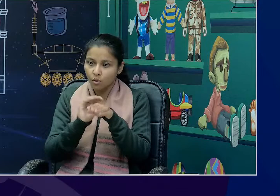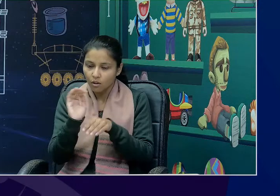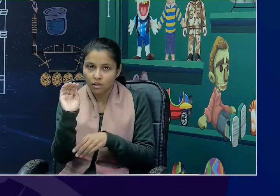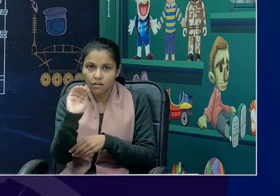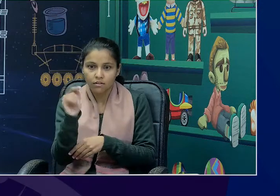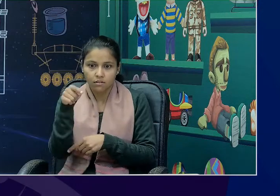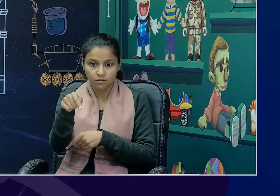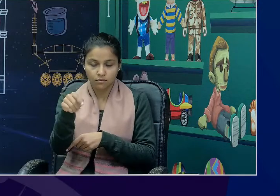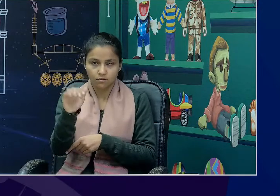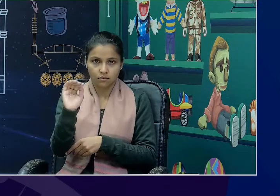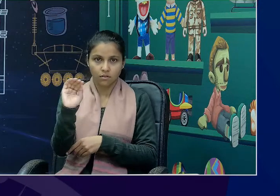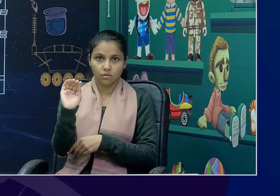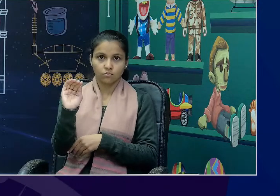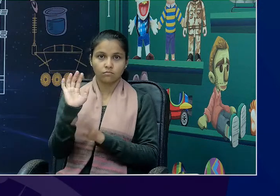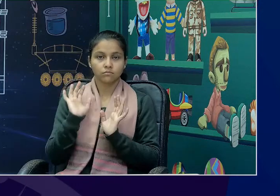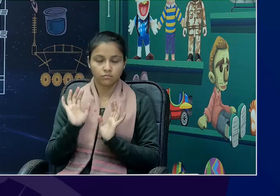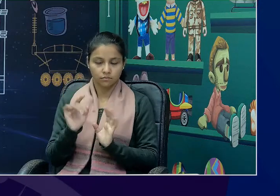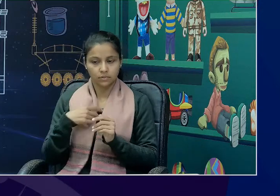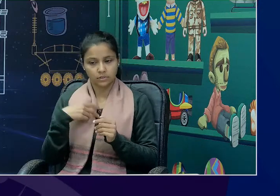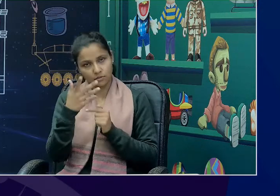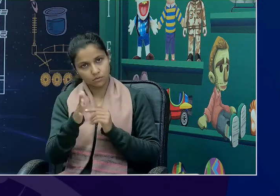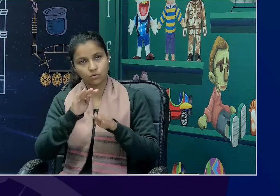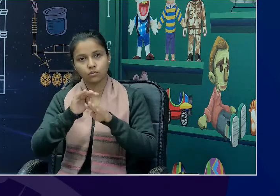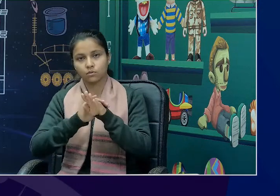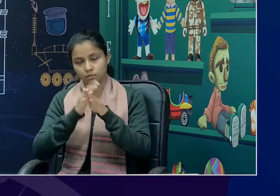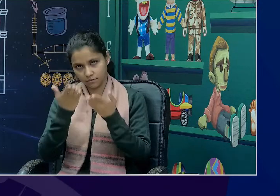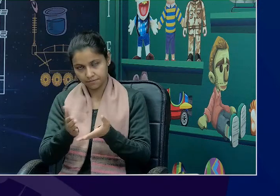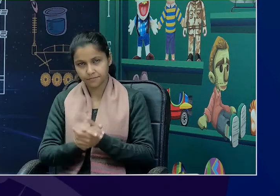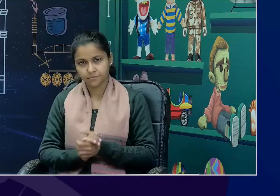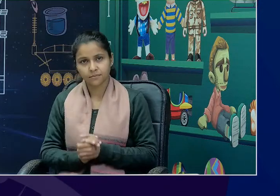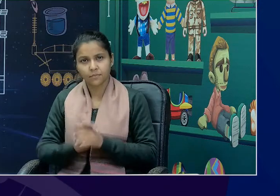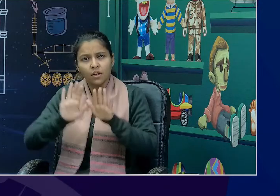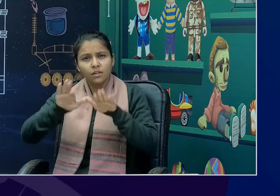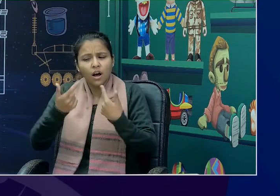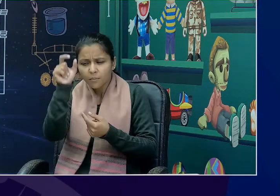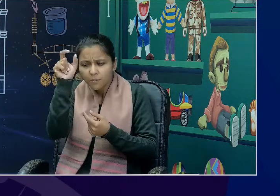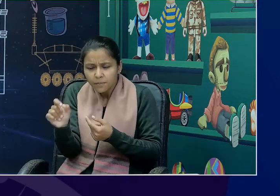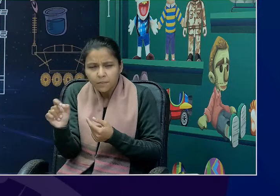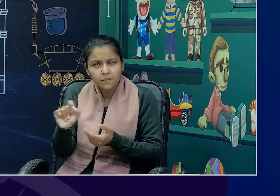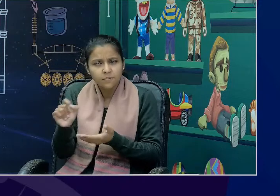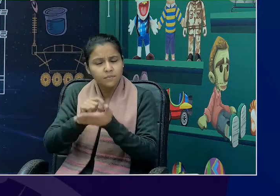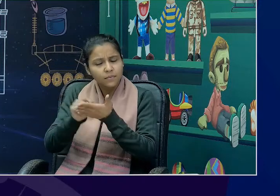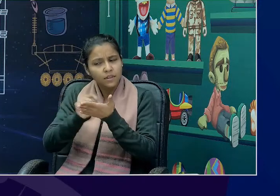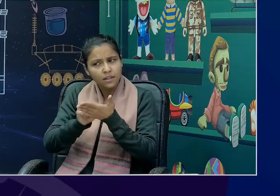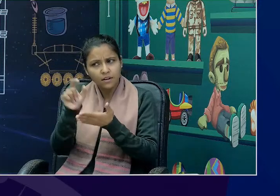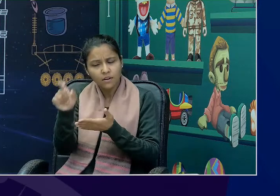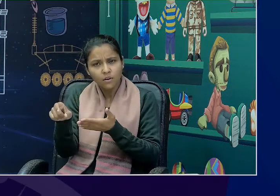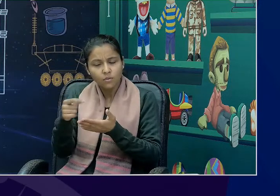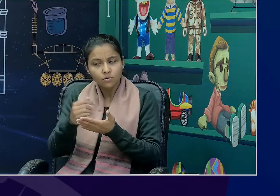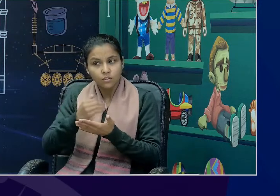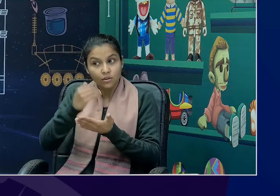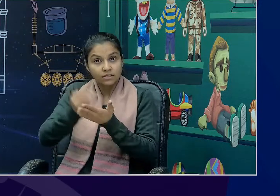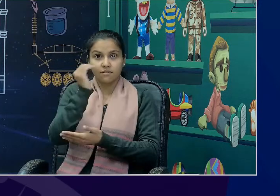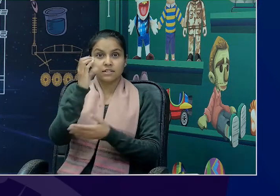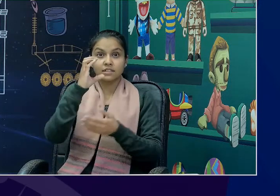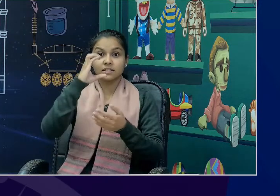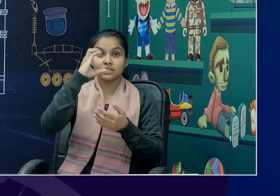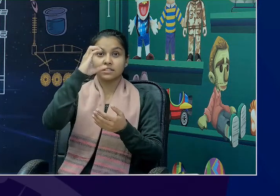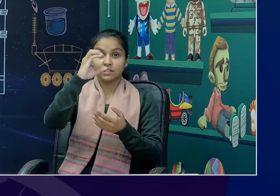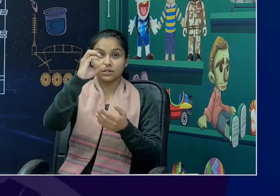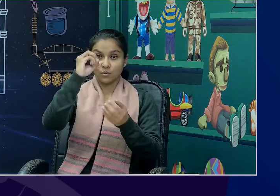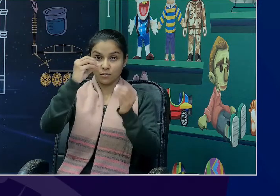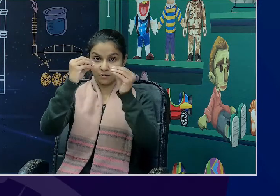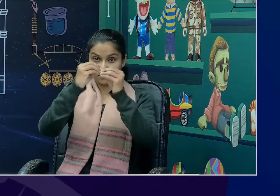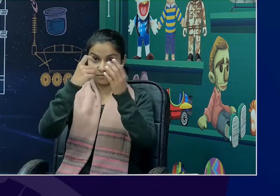that coming to him slowly. So how did the writer feel after getting saved from the cobra, sir? Yes, the writer